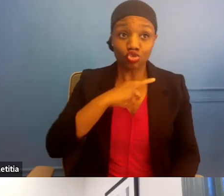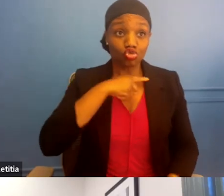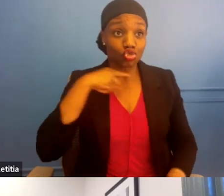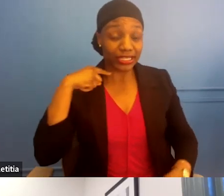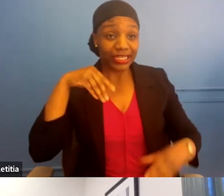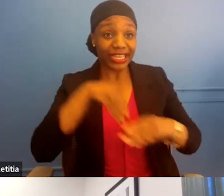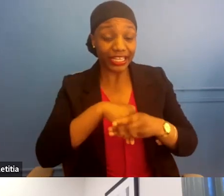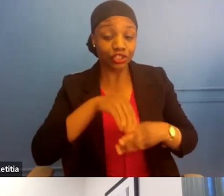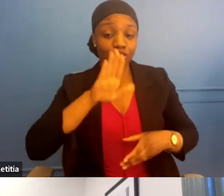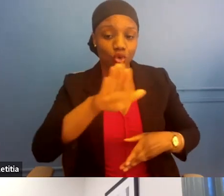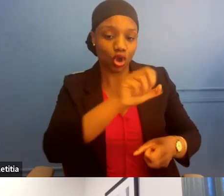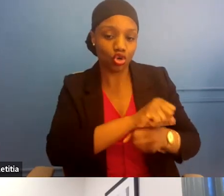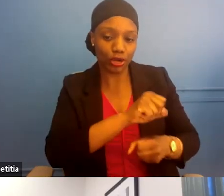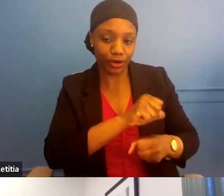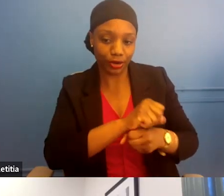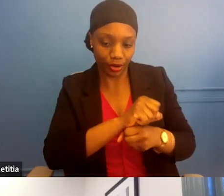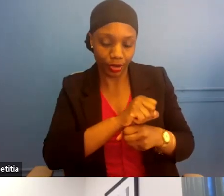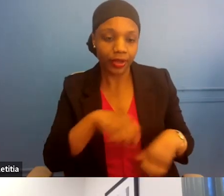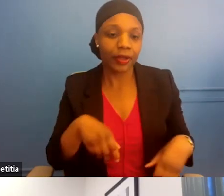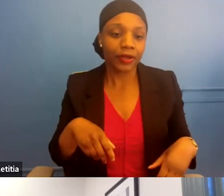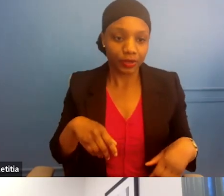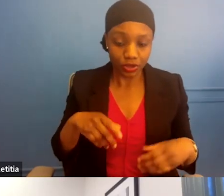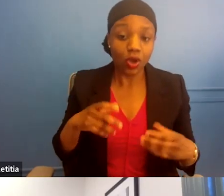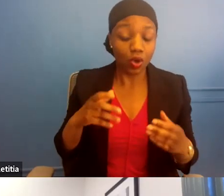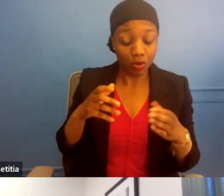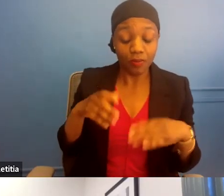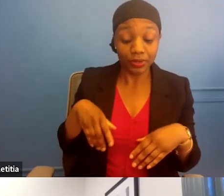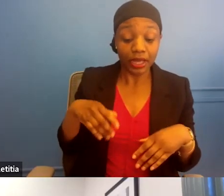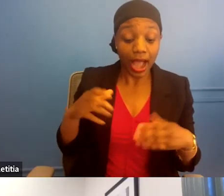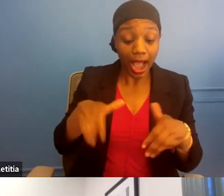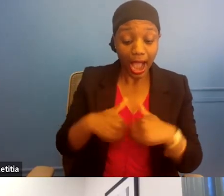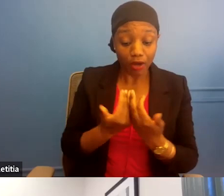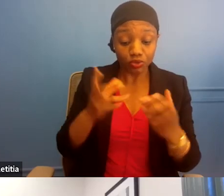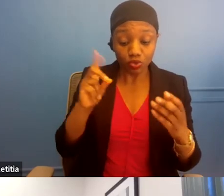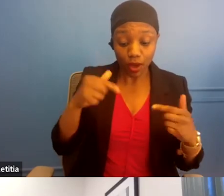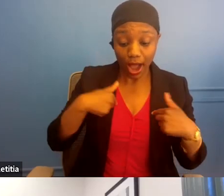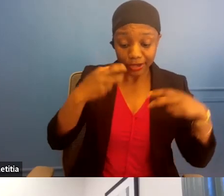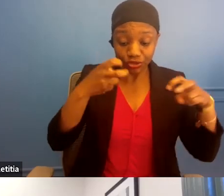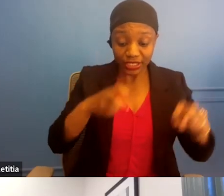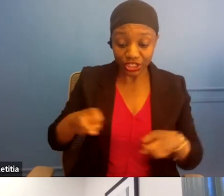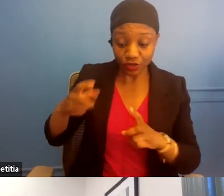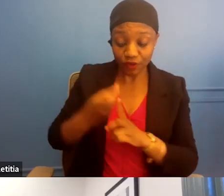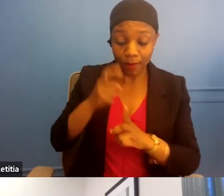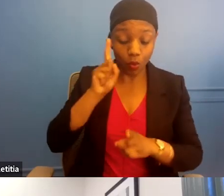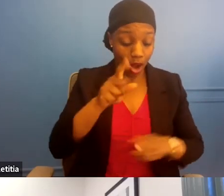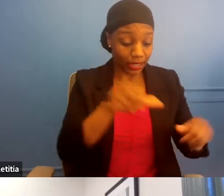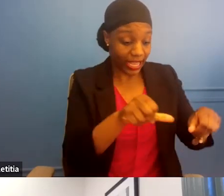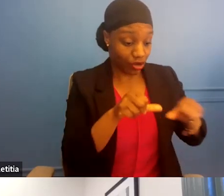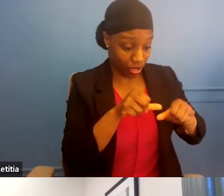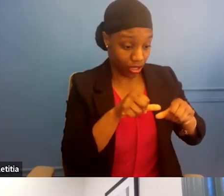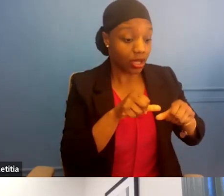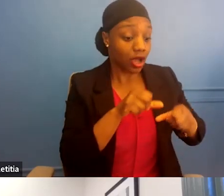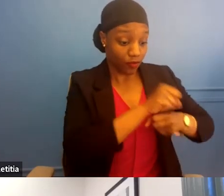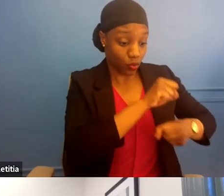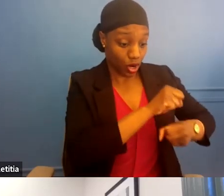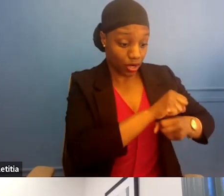One person is asking, who works in finance, is saying, how do I transition from one area of finance to another?